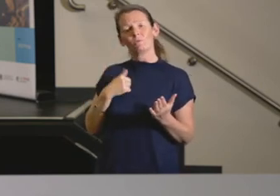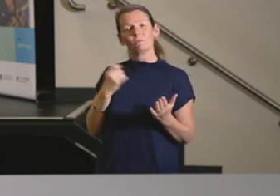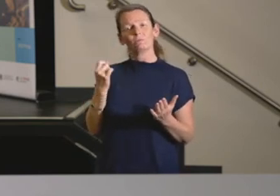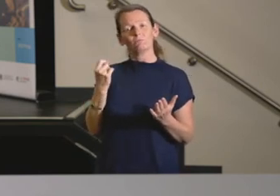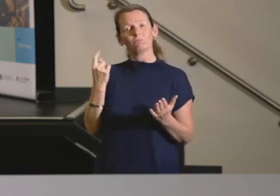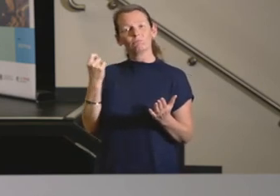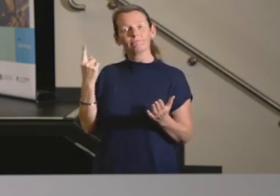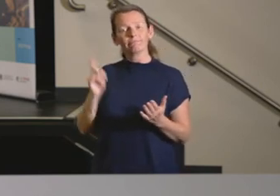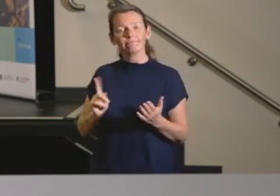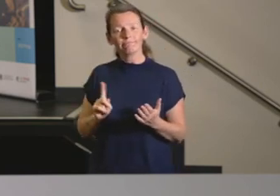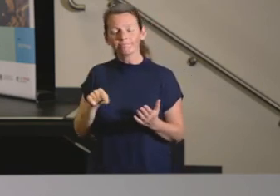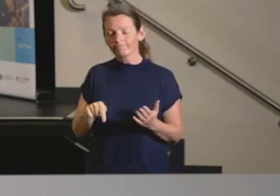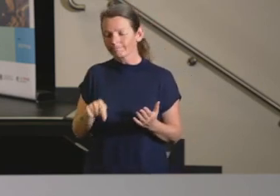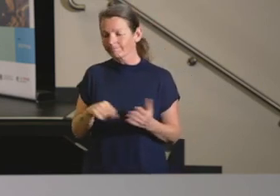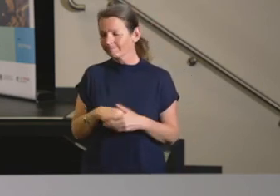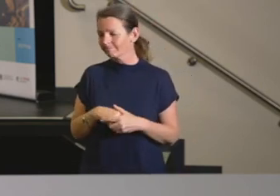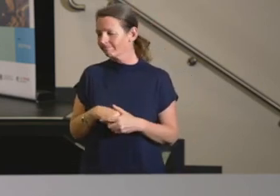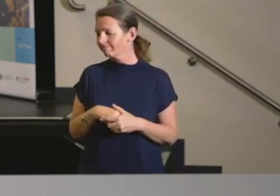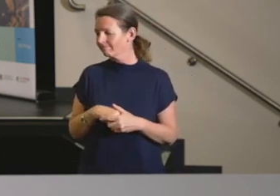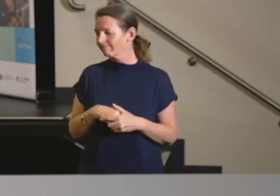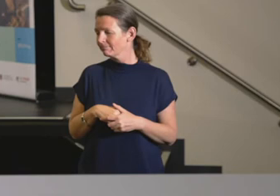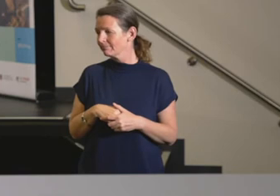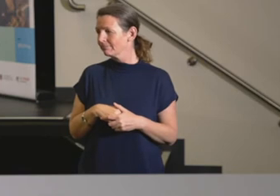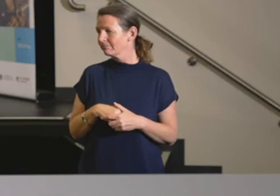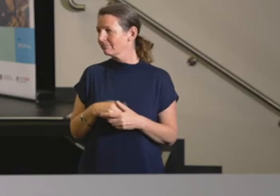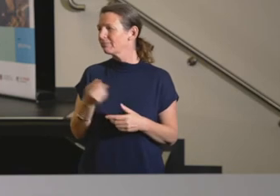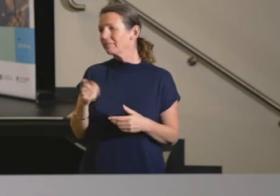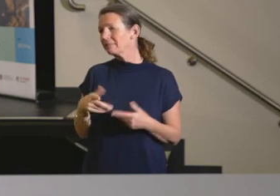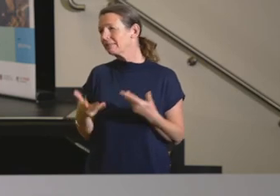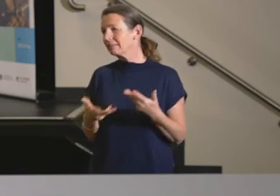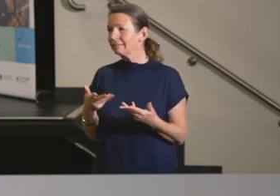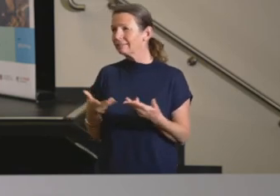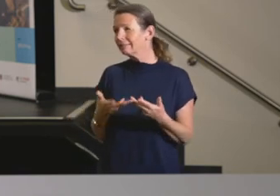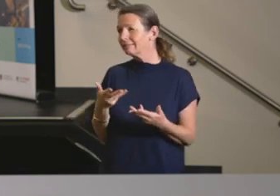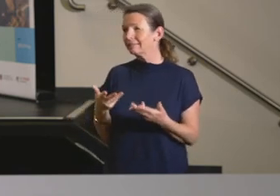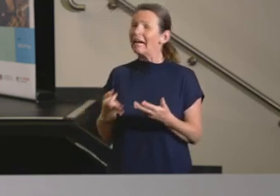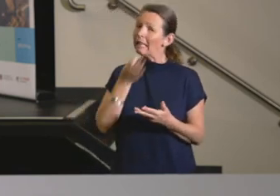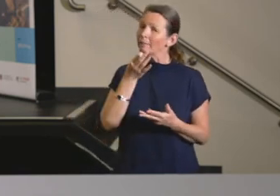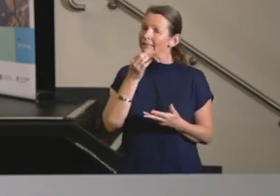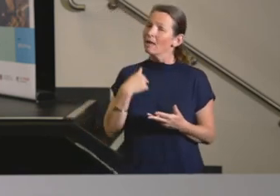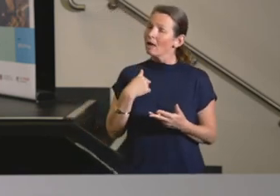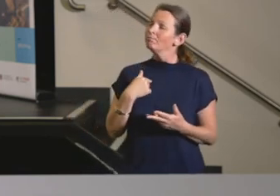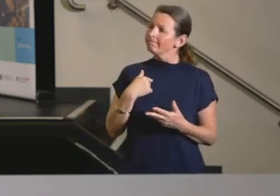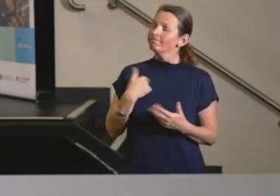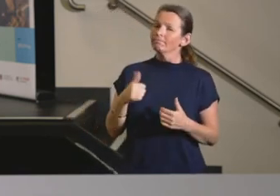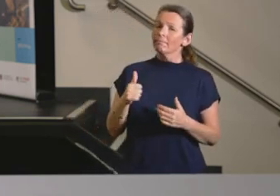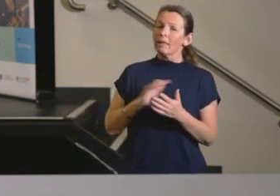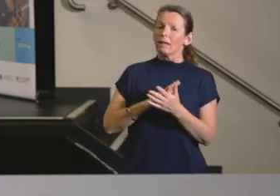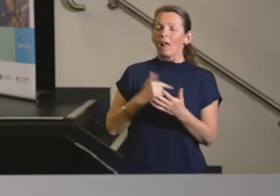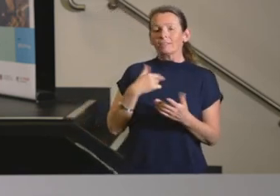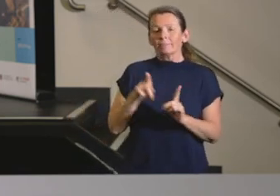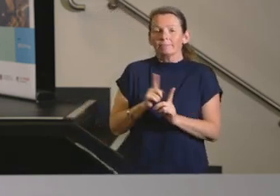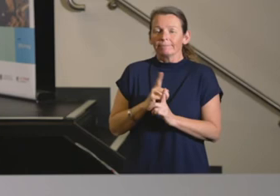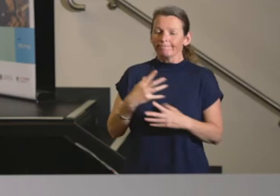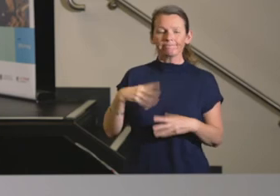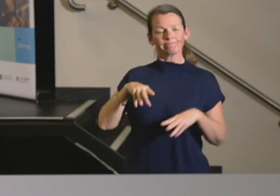to, and I think in some way sort of humble myself to, is that